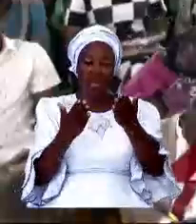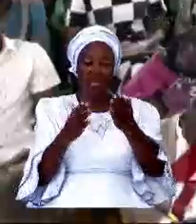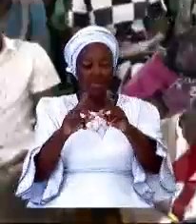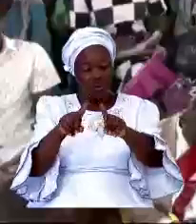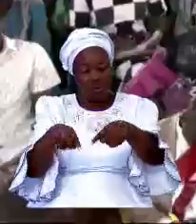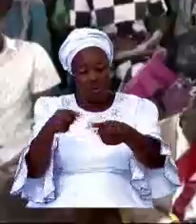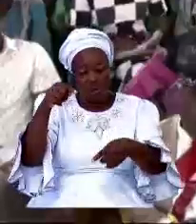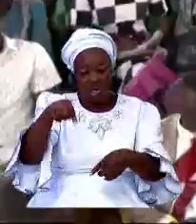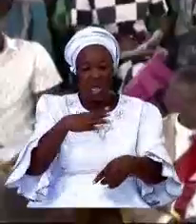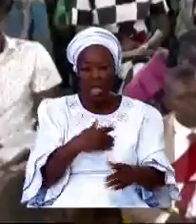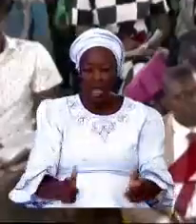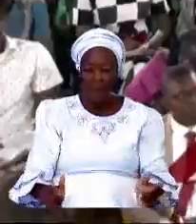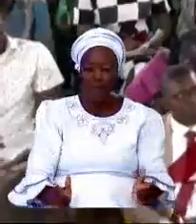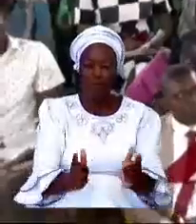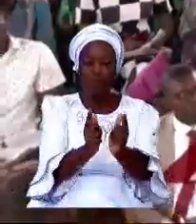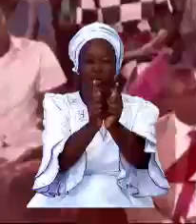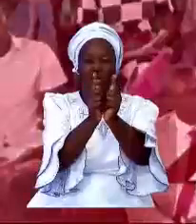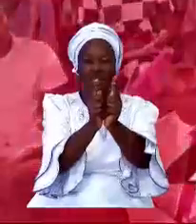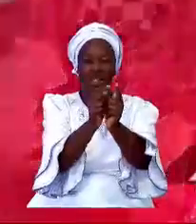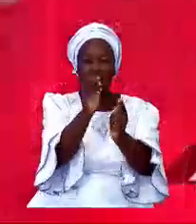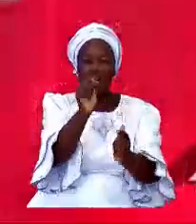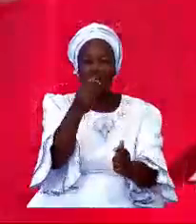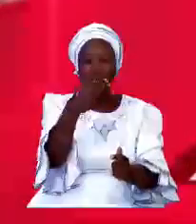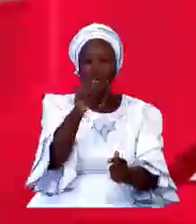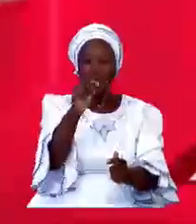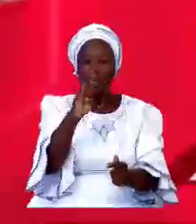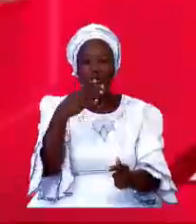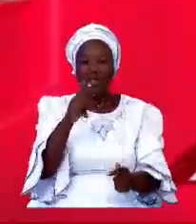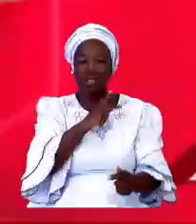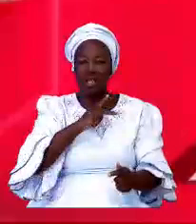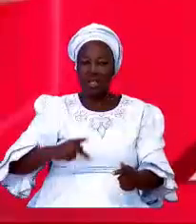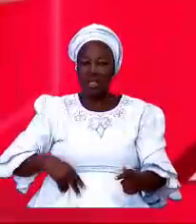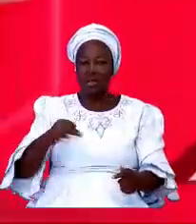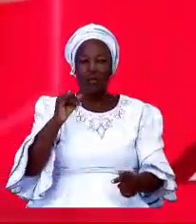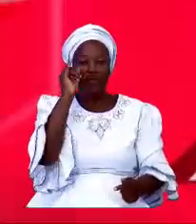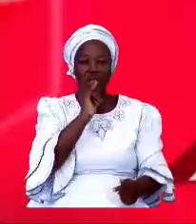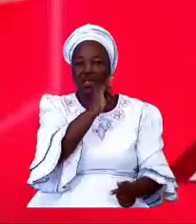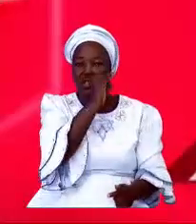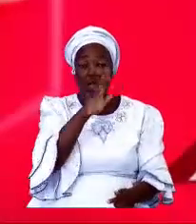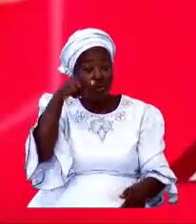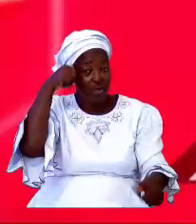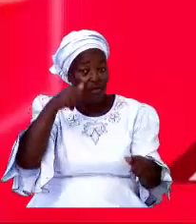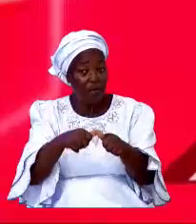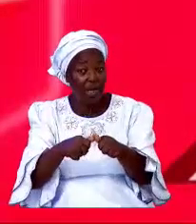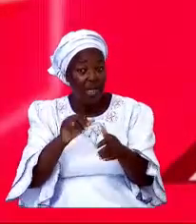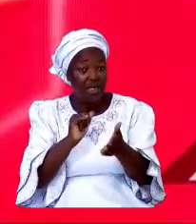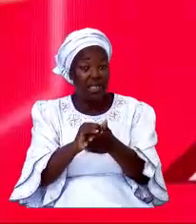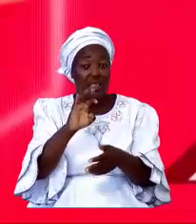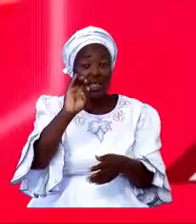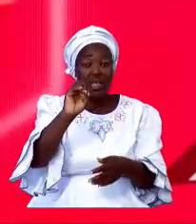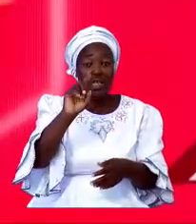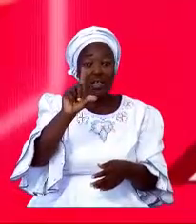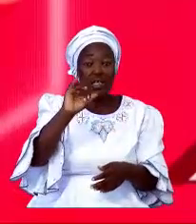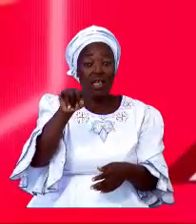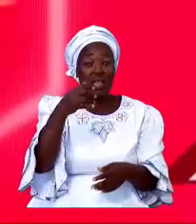Arise, go down and meet Ahab, the king of Israel.